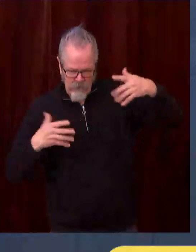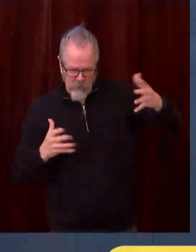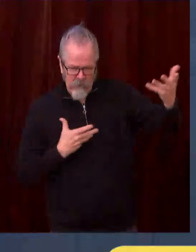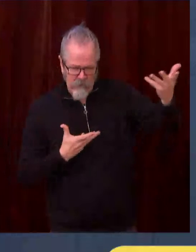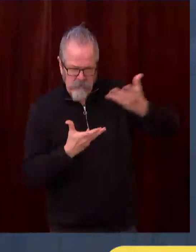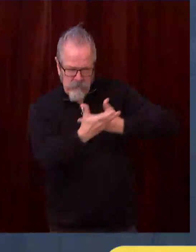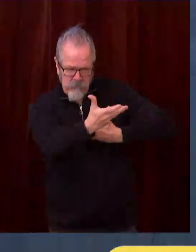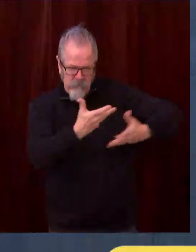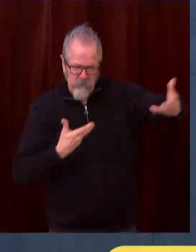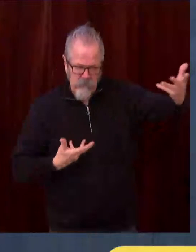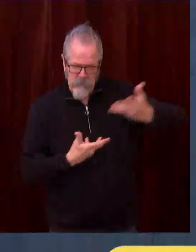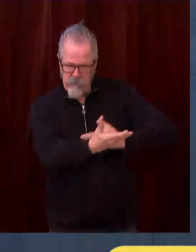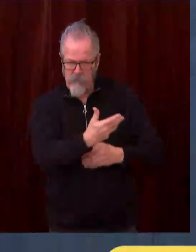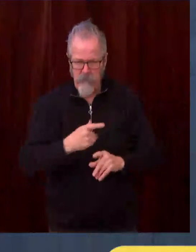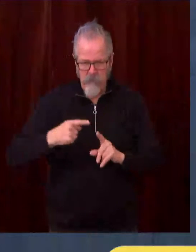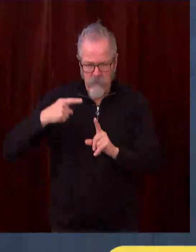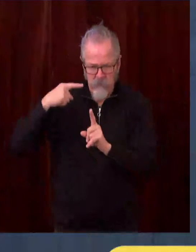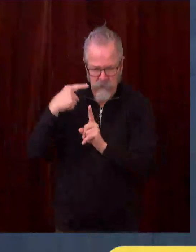mostly academicians.